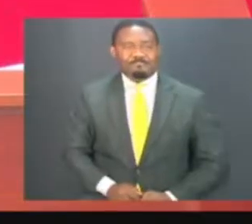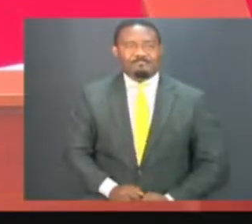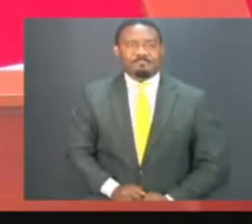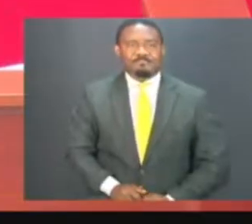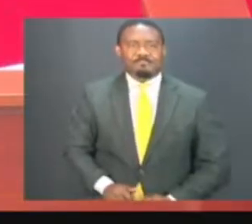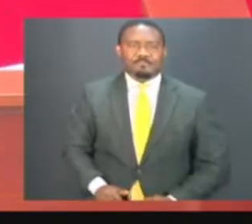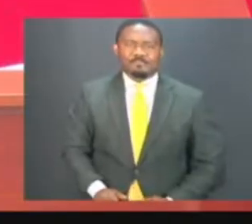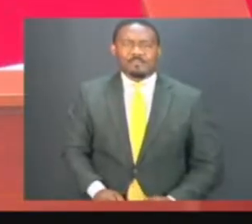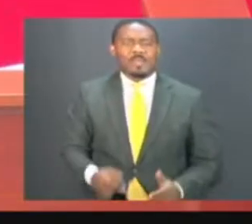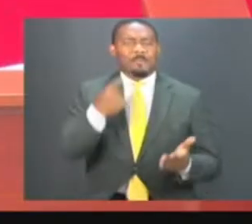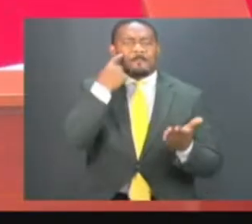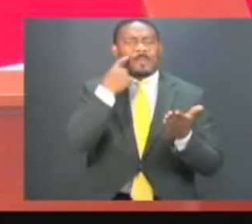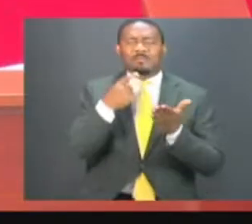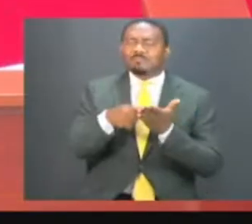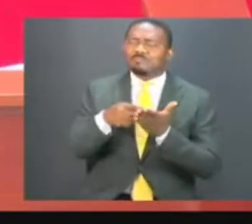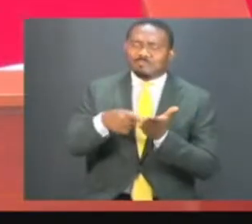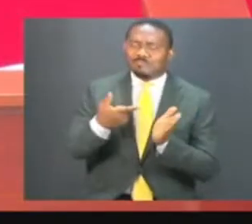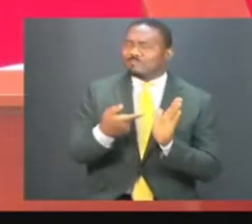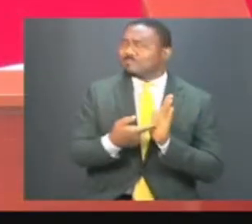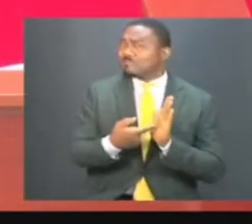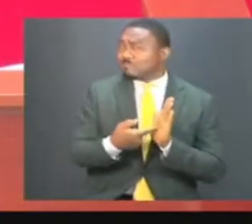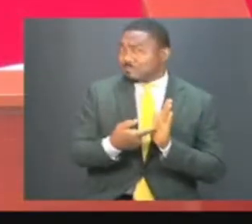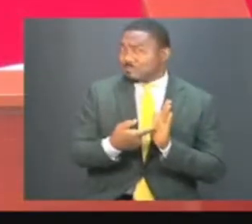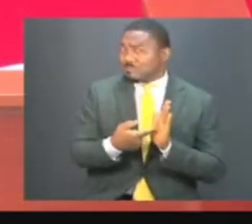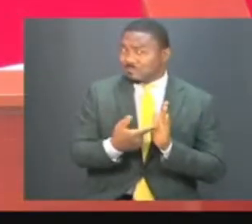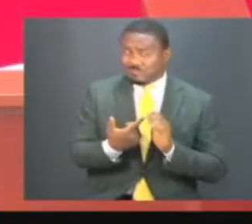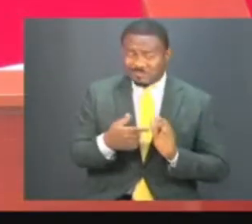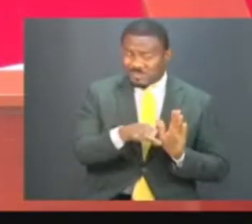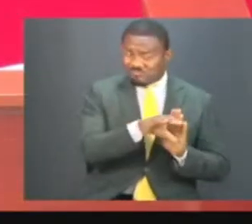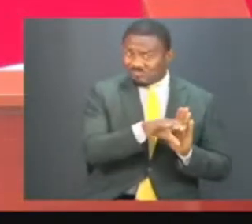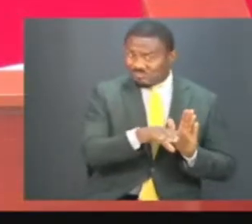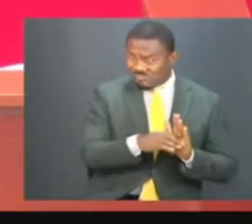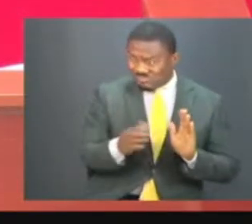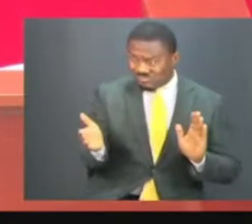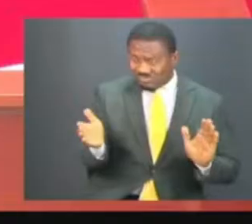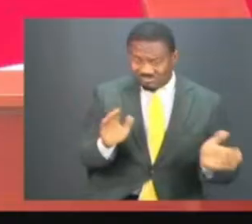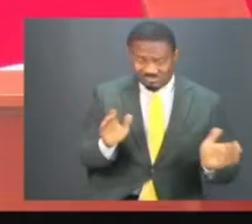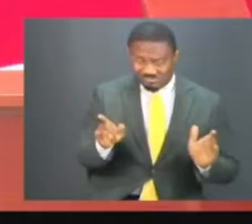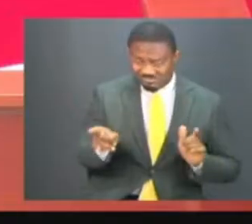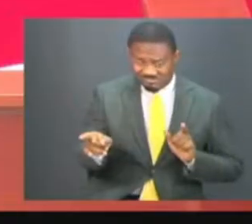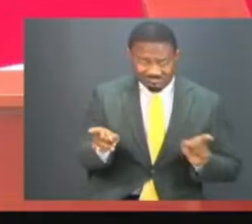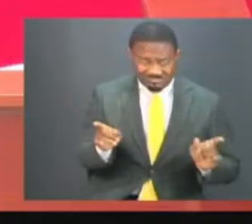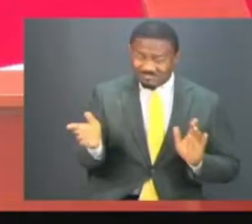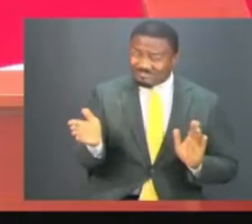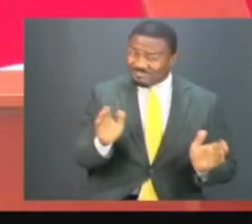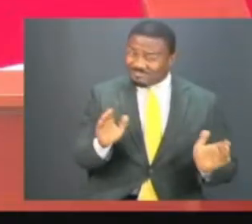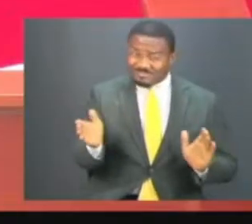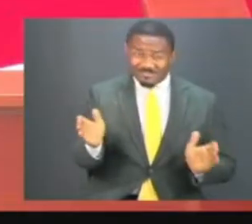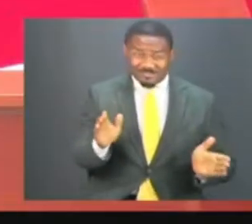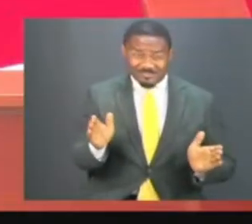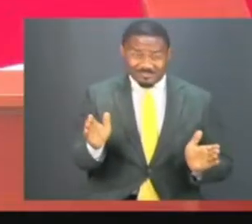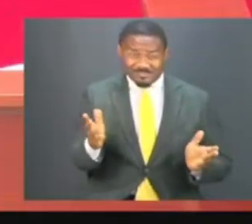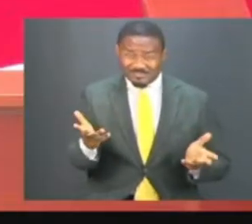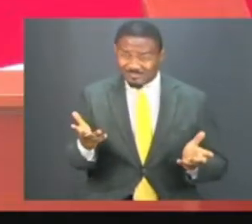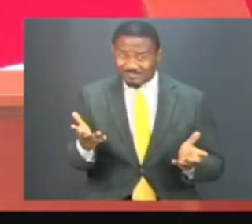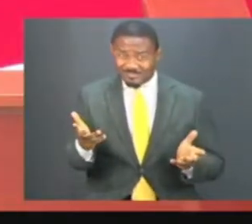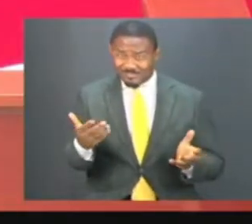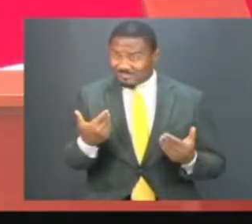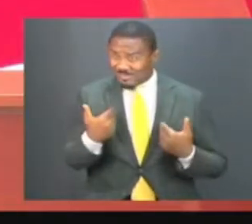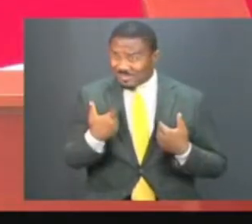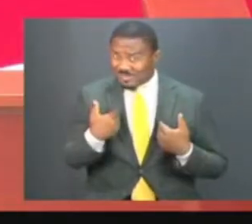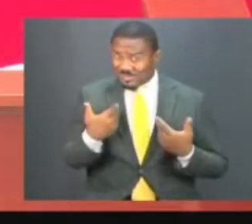at this provision and you look at the constitutional provision, there is a problem